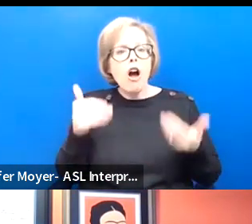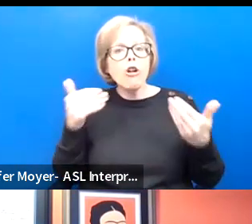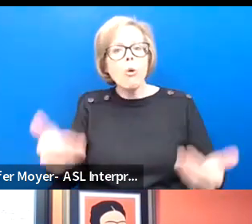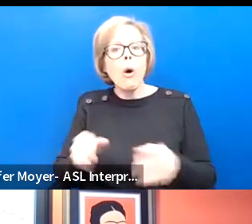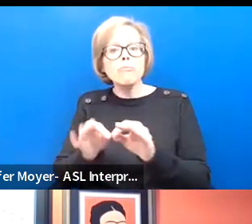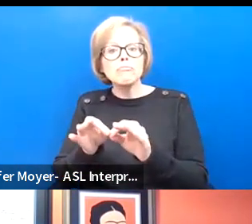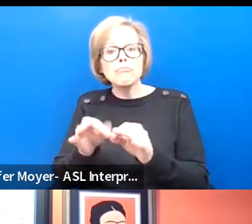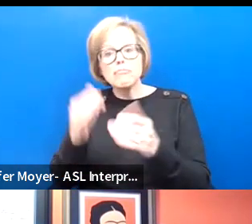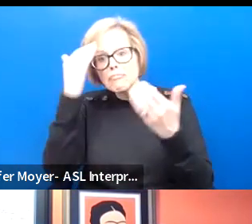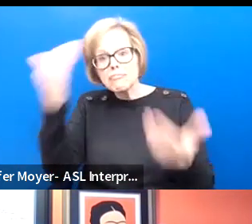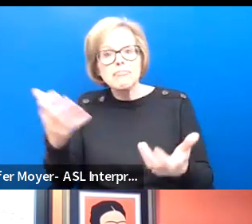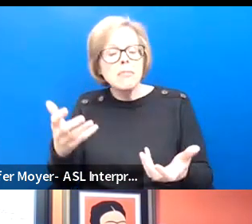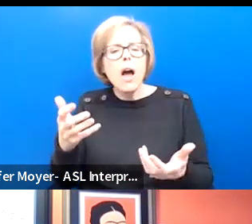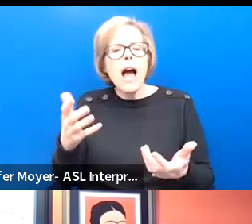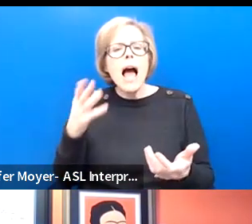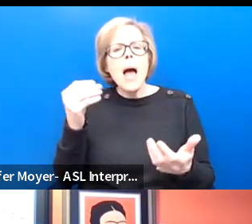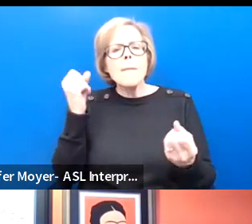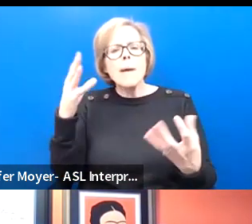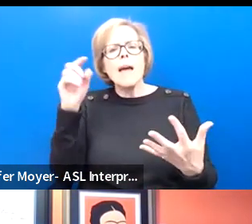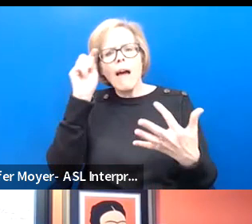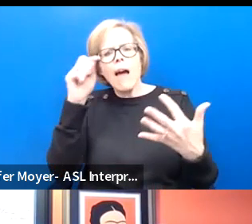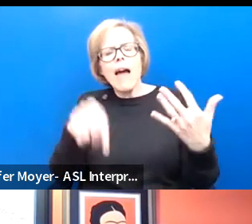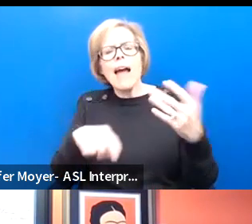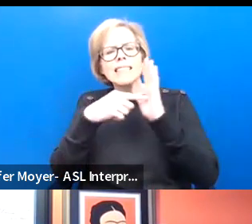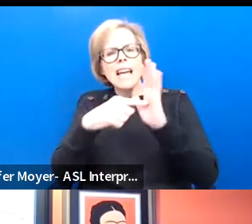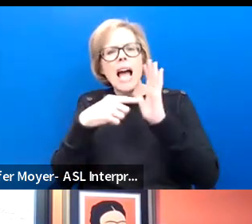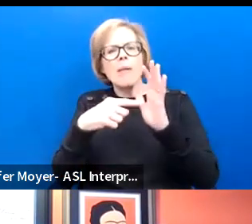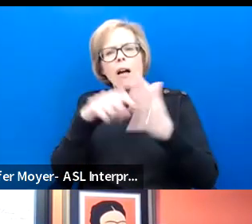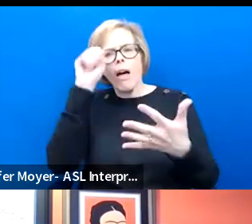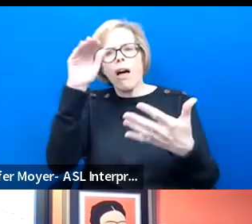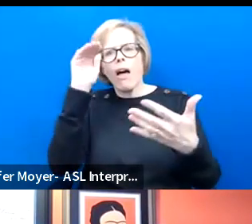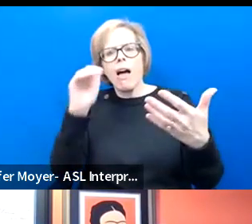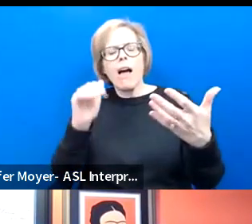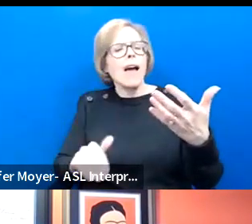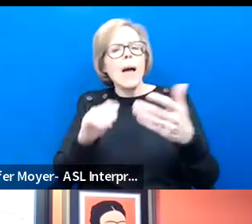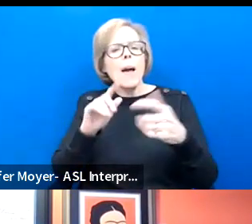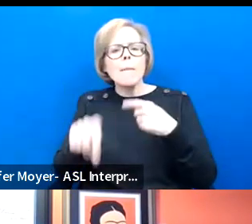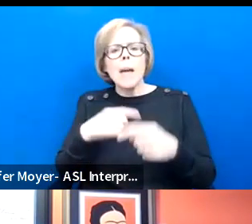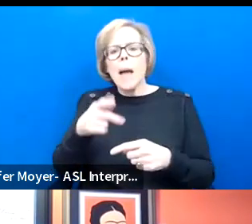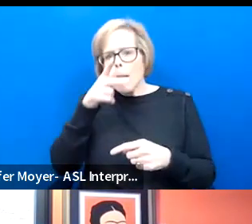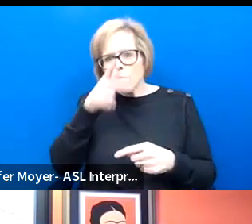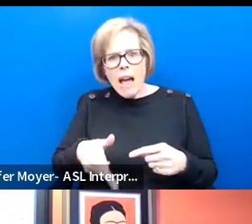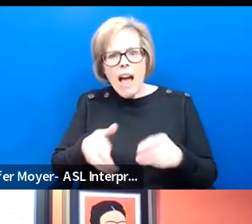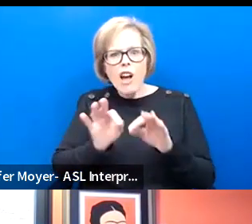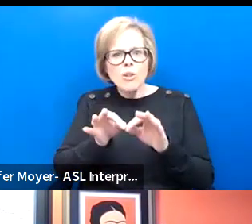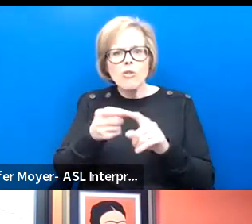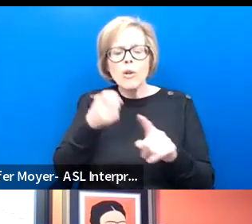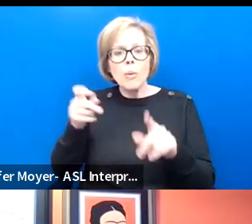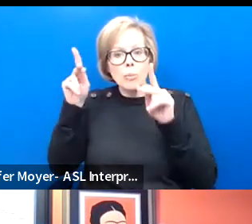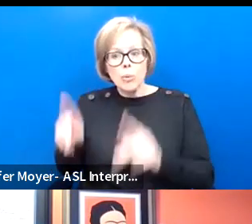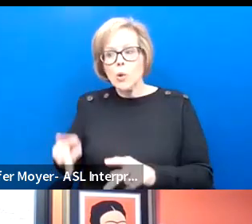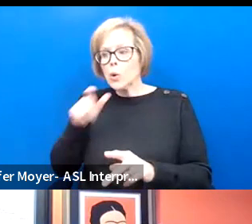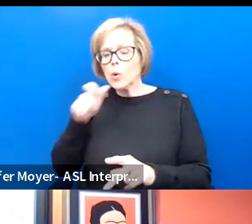interpret anyway? And many, many examples in the chat of bad interpreting from someone that is